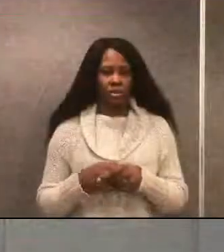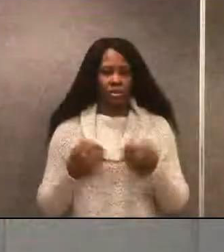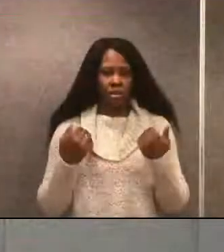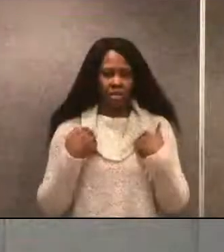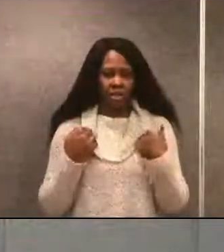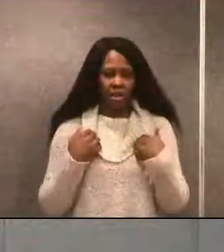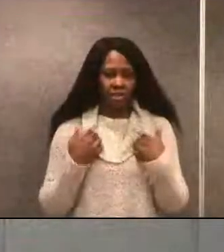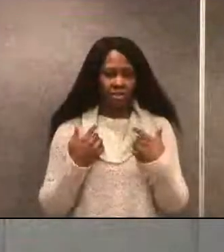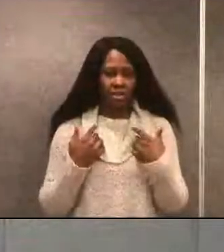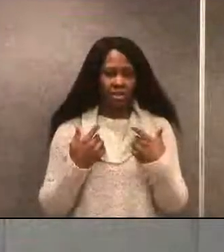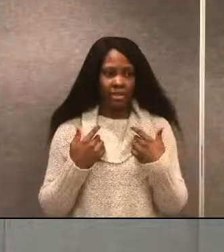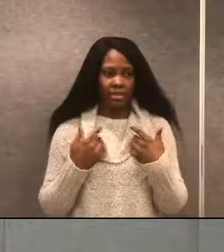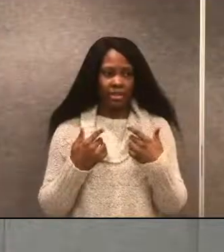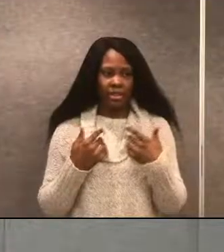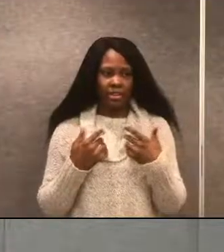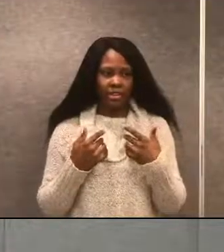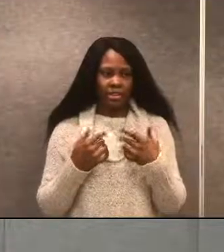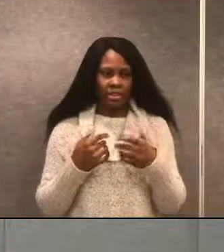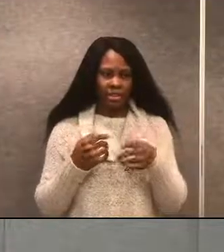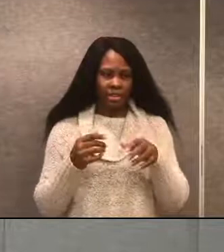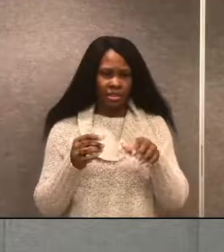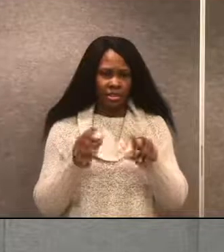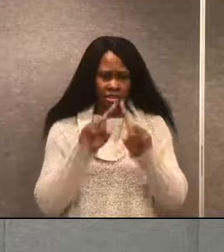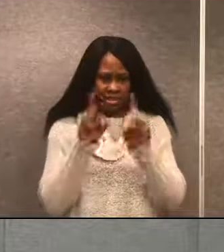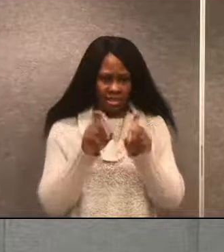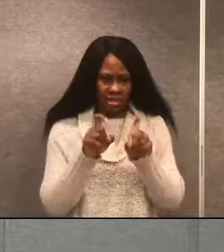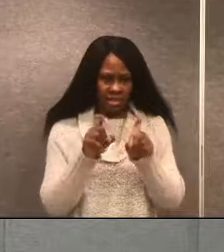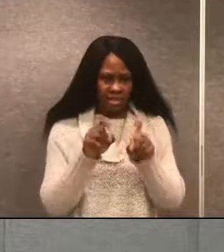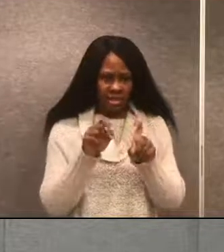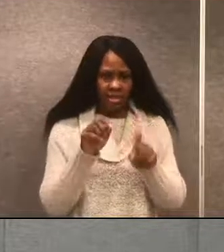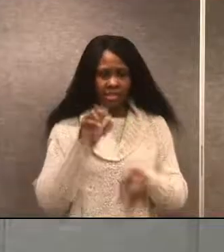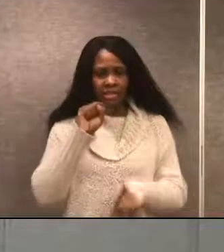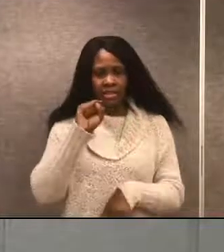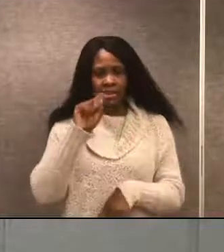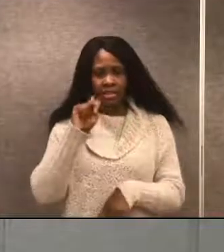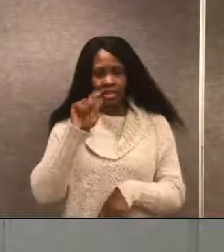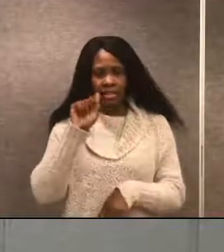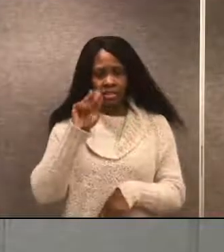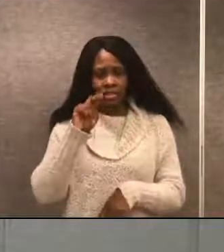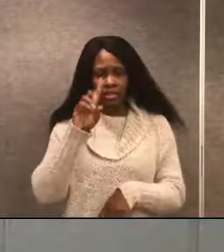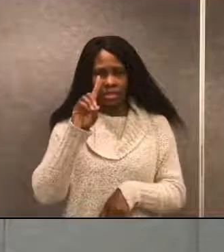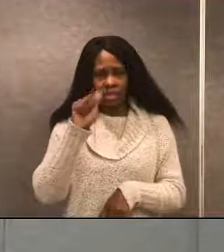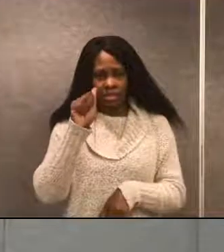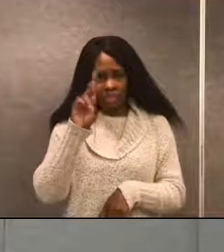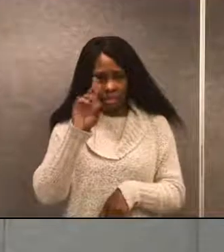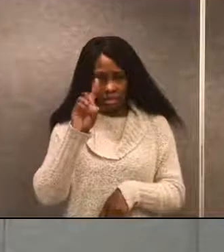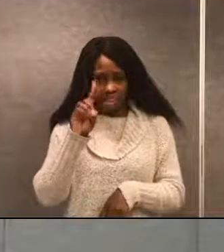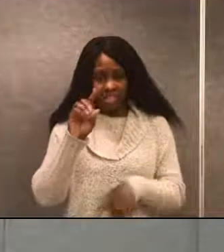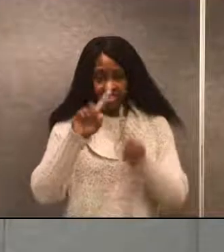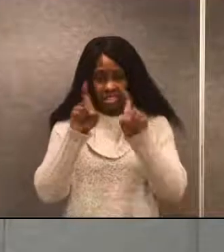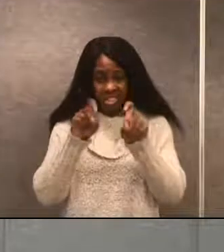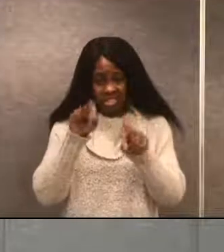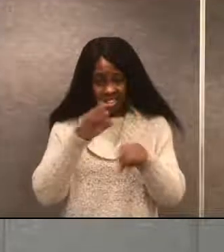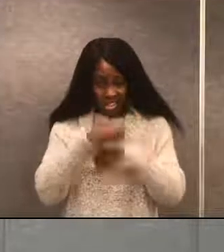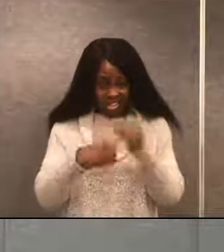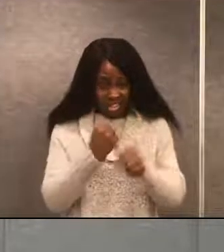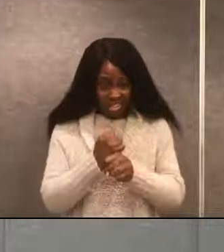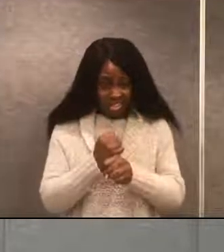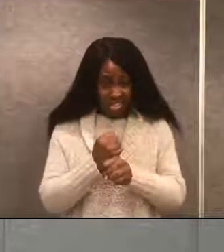test this year? Okay. And Ms. Champagne, you want to talk about that from the state level and from the federal level, and what we're going to do locally?